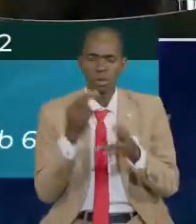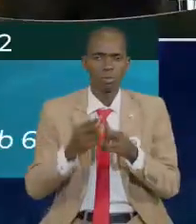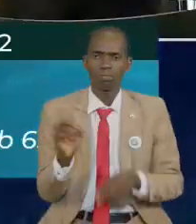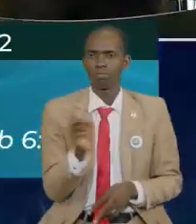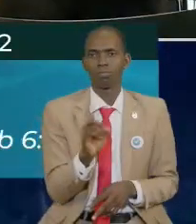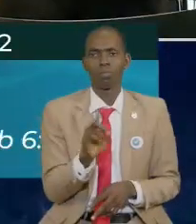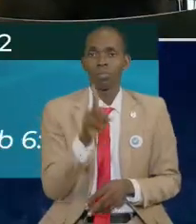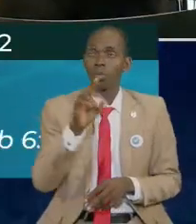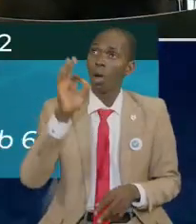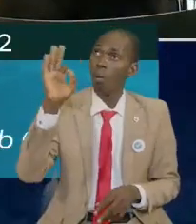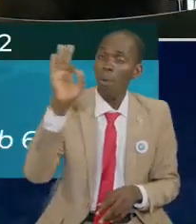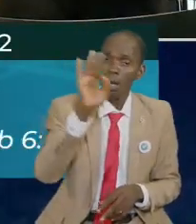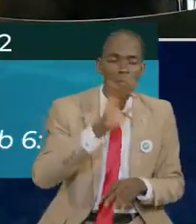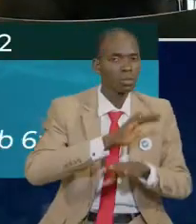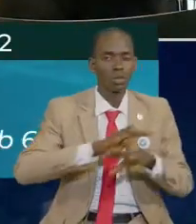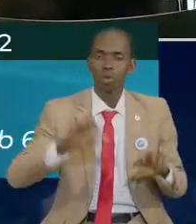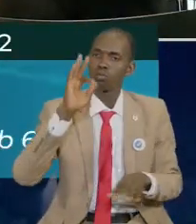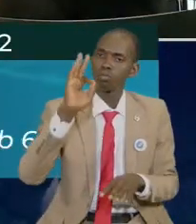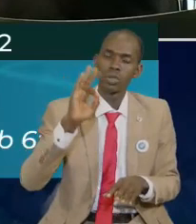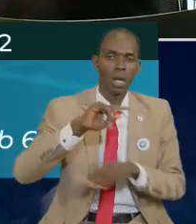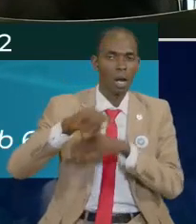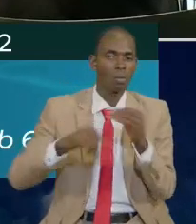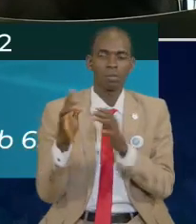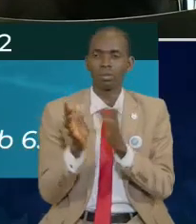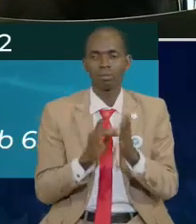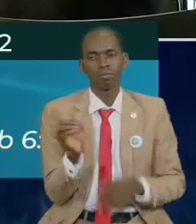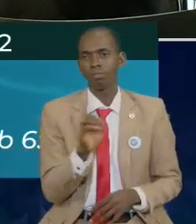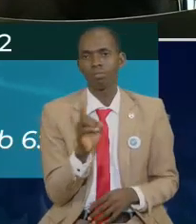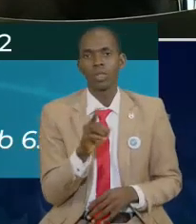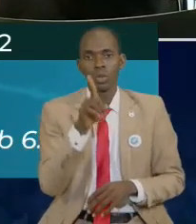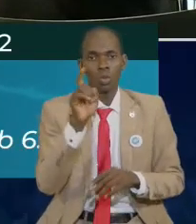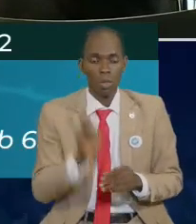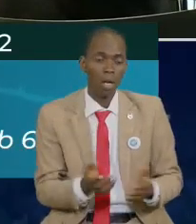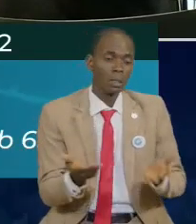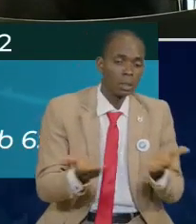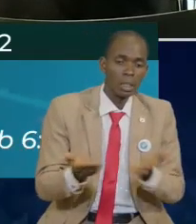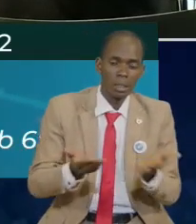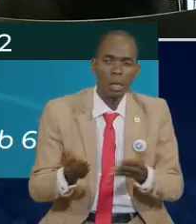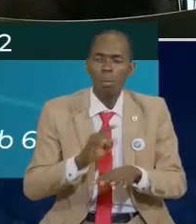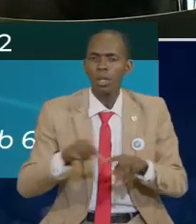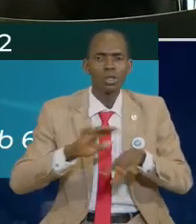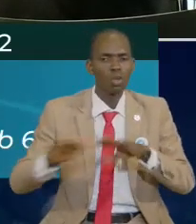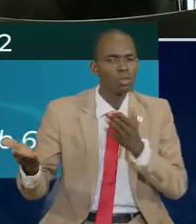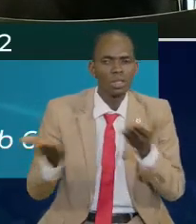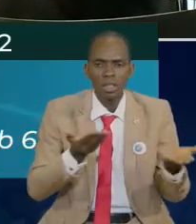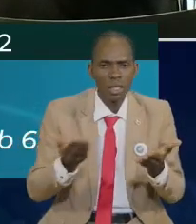don't preach in this name. You can serve, but don't serve in this